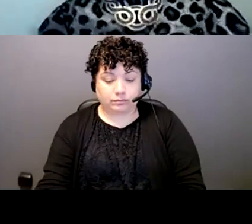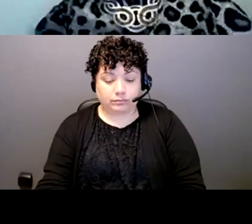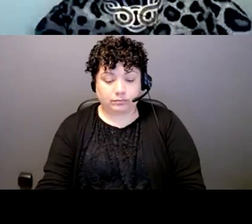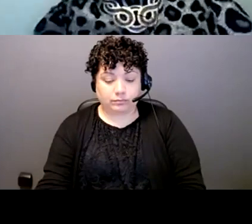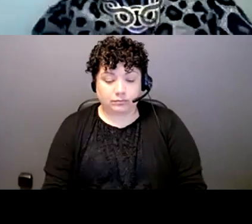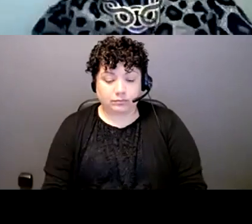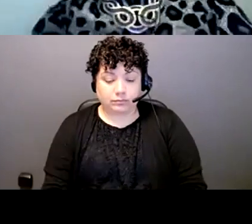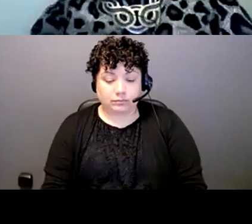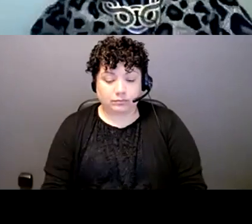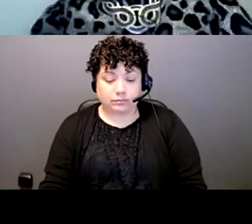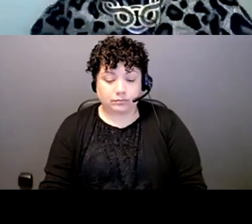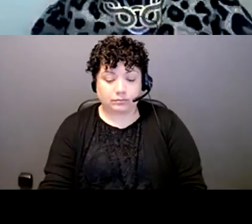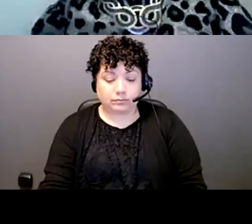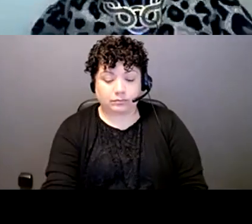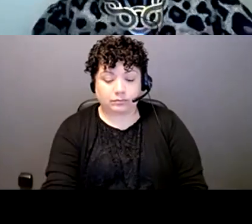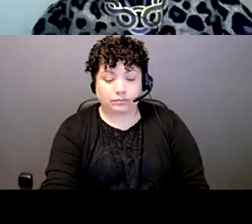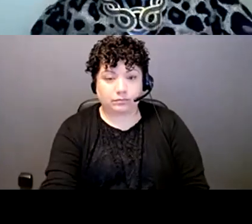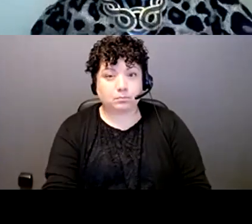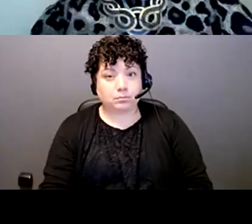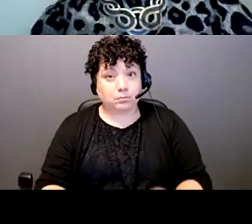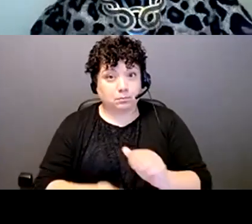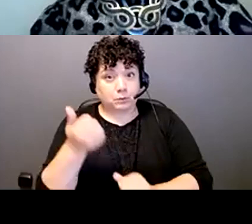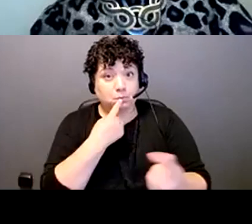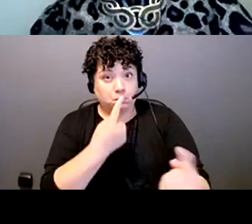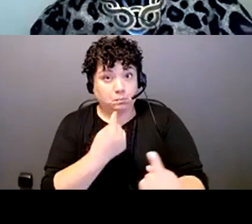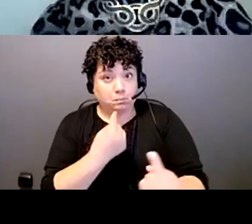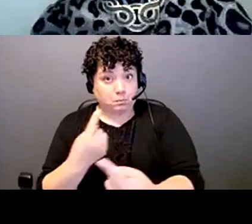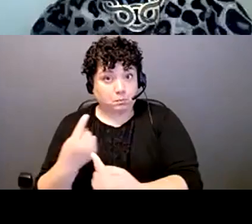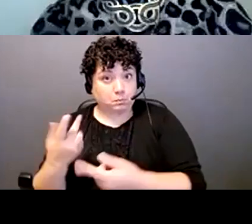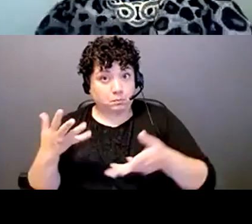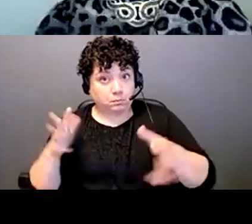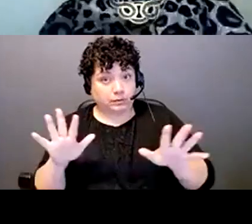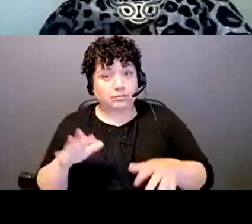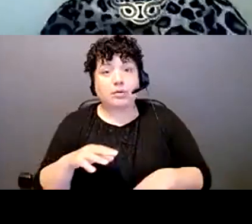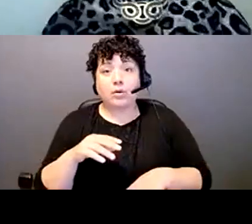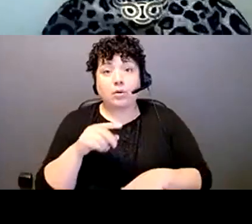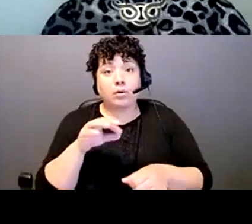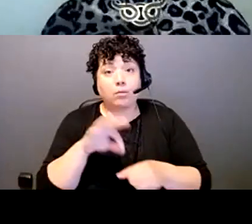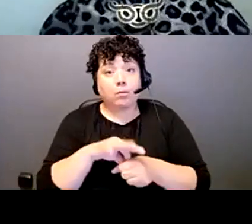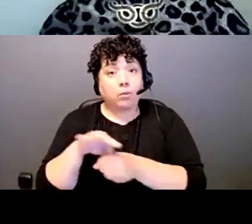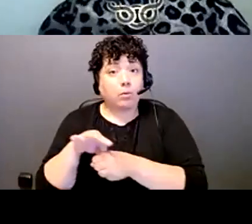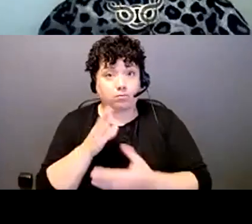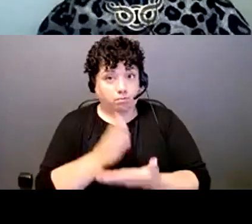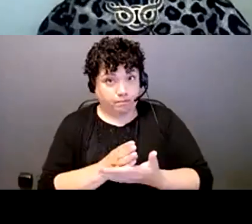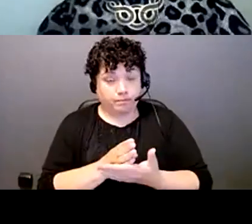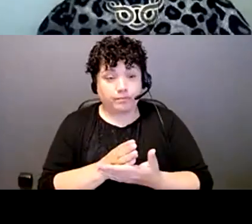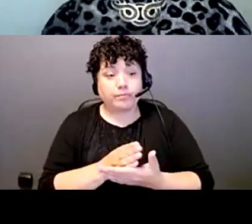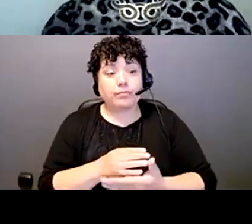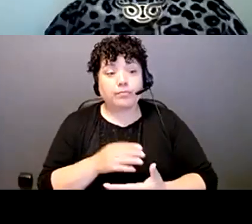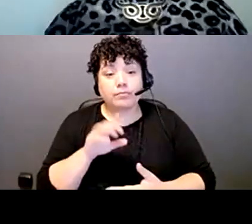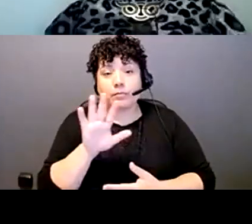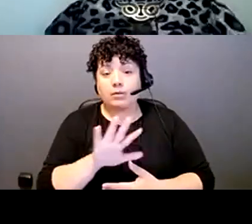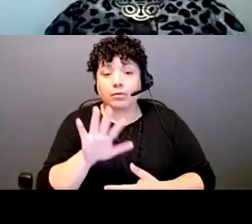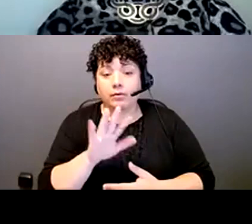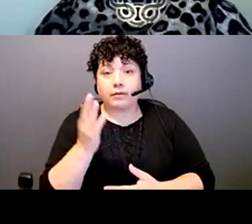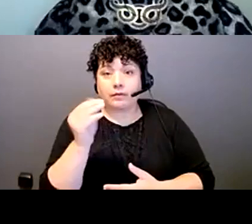Okay, I think we've got most people that have voted, so I'm going to end the poll. And we see that that about 15% of you think